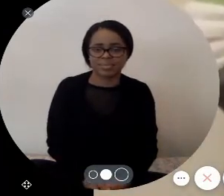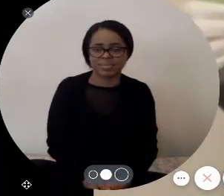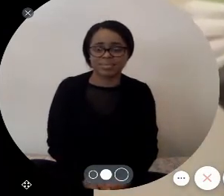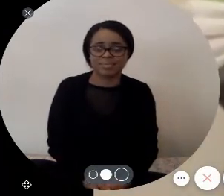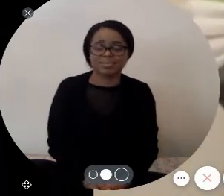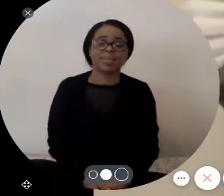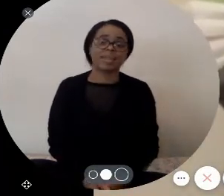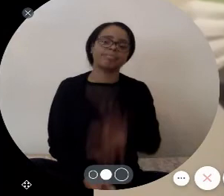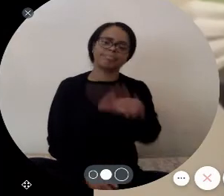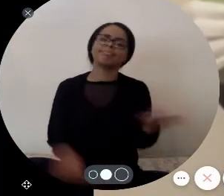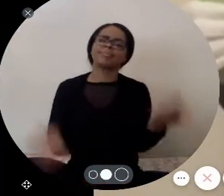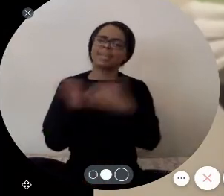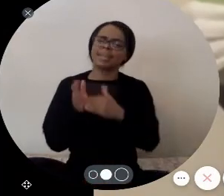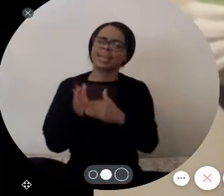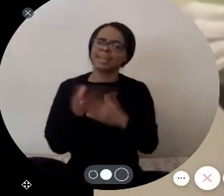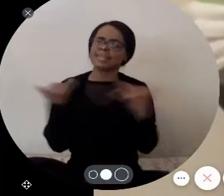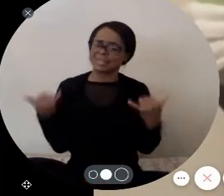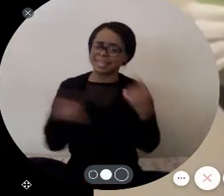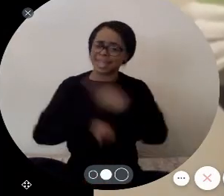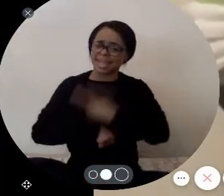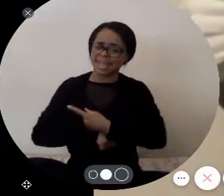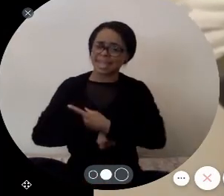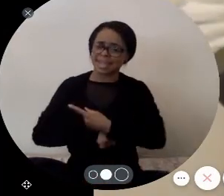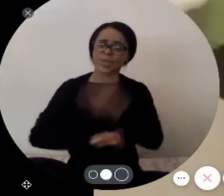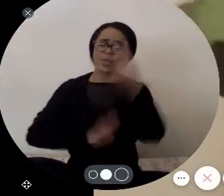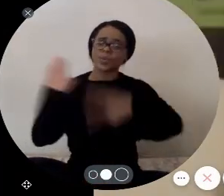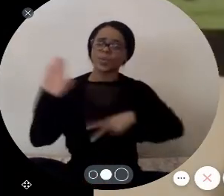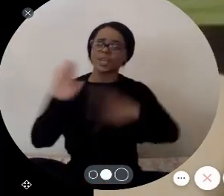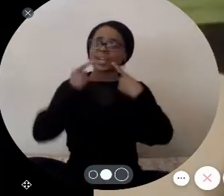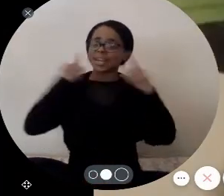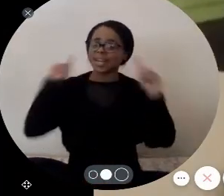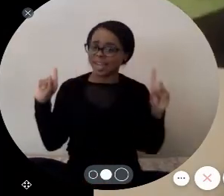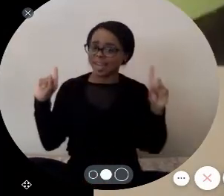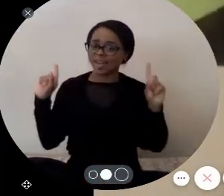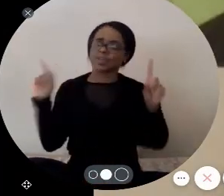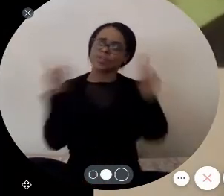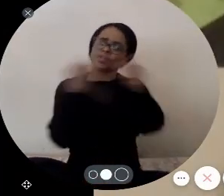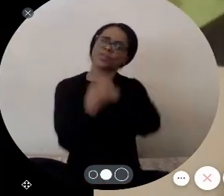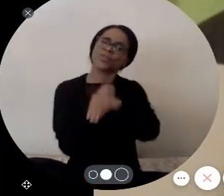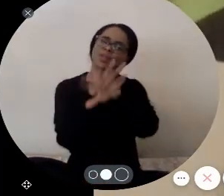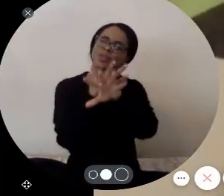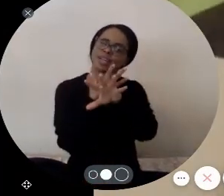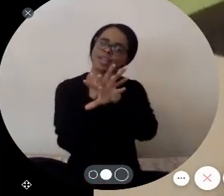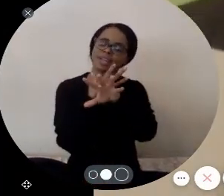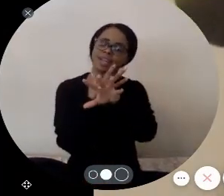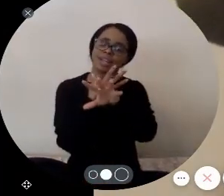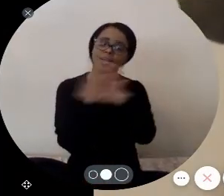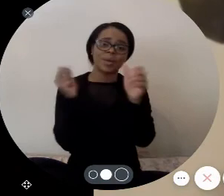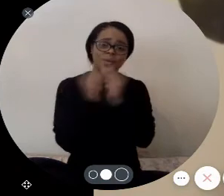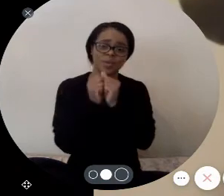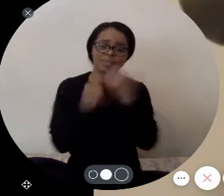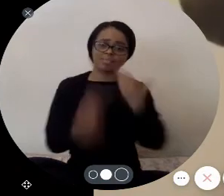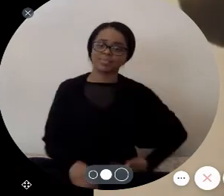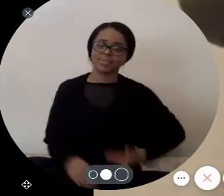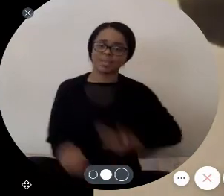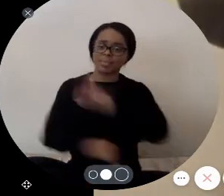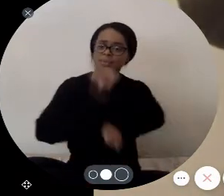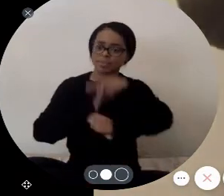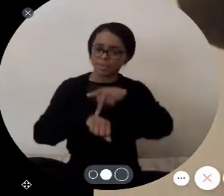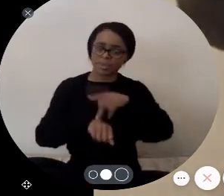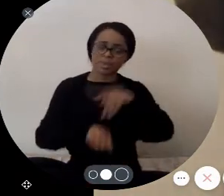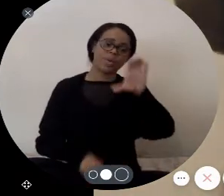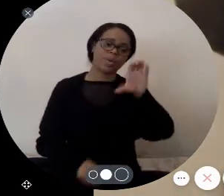So again, our read aloud for today's virtual read aloud with the principal was Cordelia by